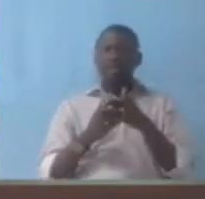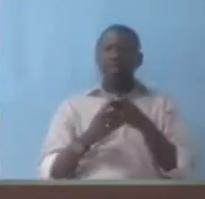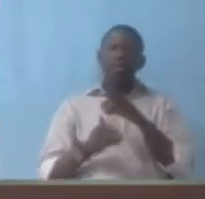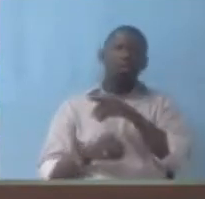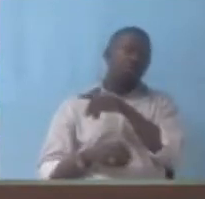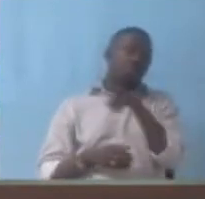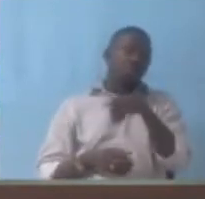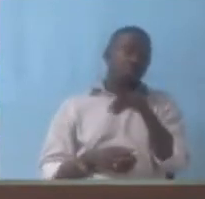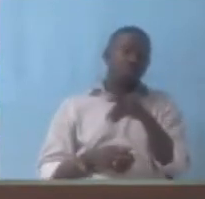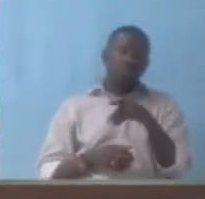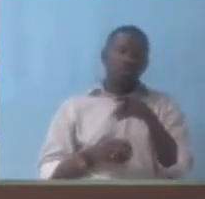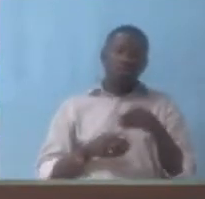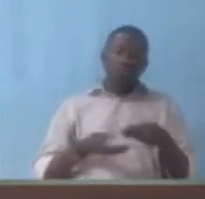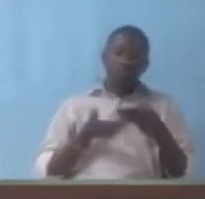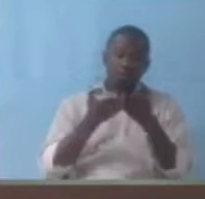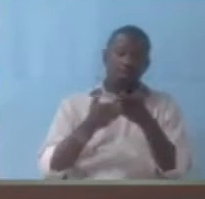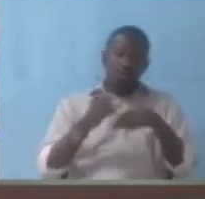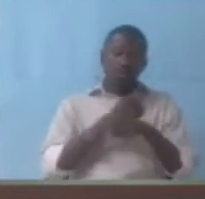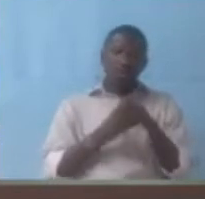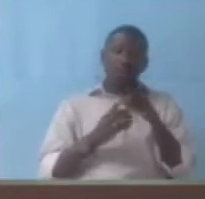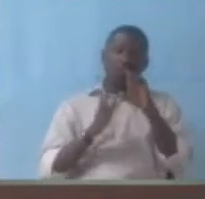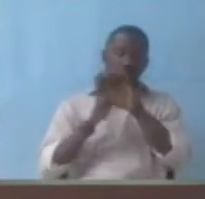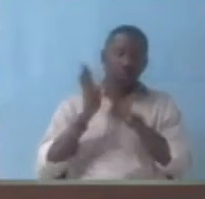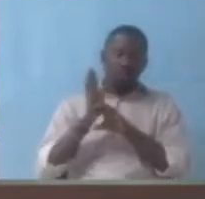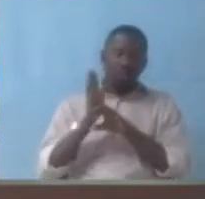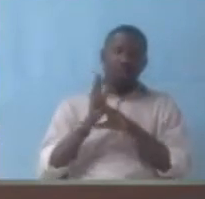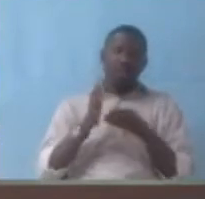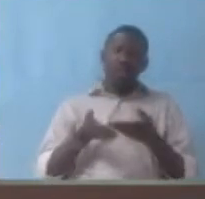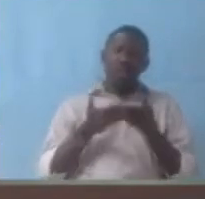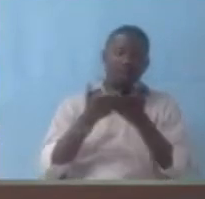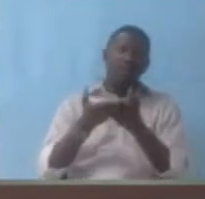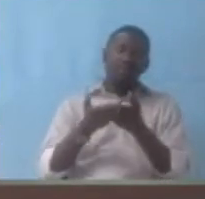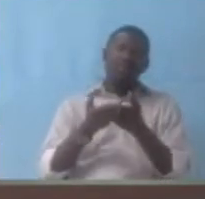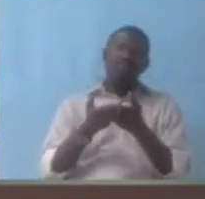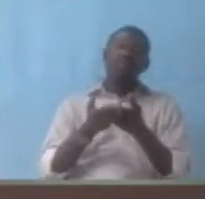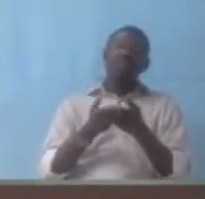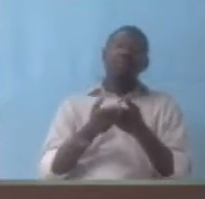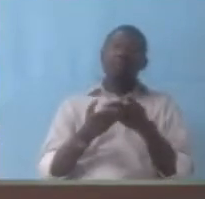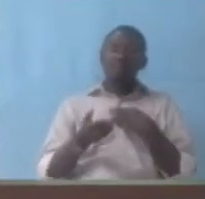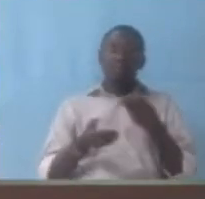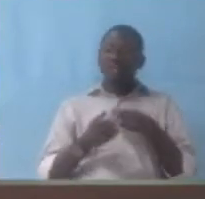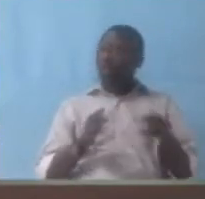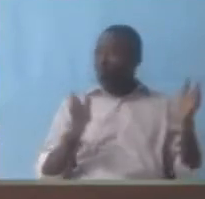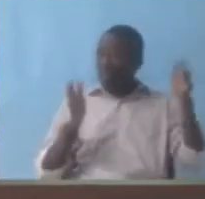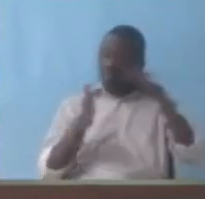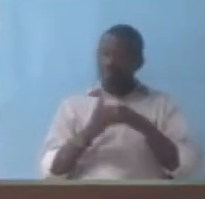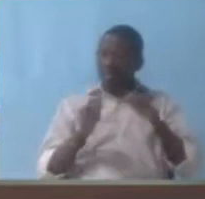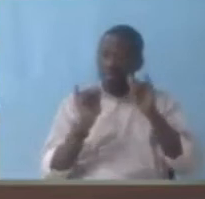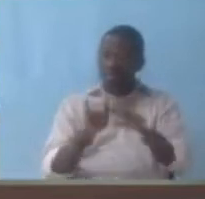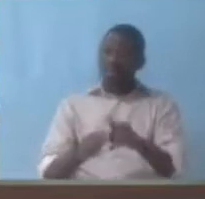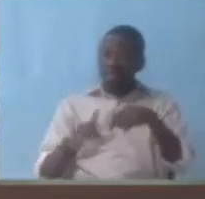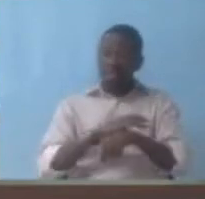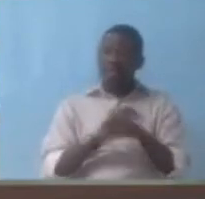Constitution legitimizing and granting indemnity to the AFPRC remain in our laws. Wale ya sabu,